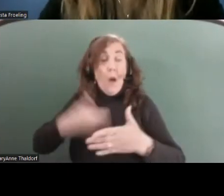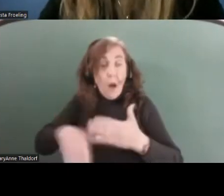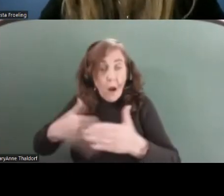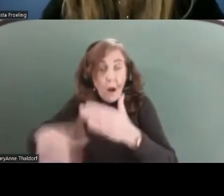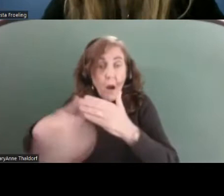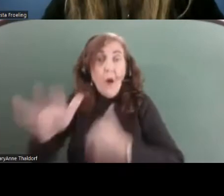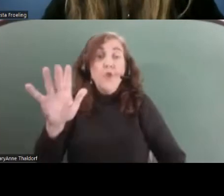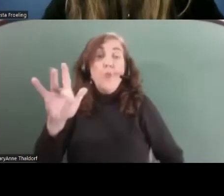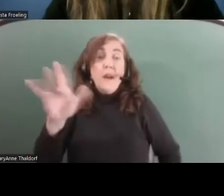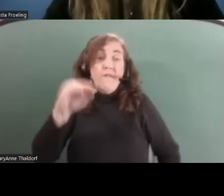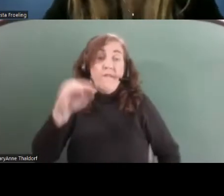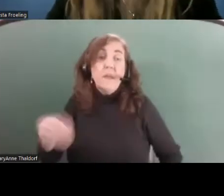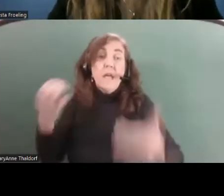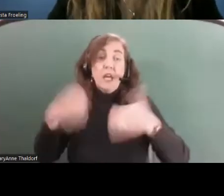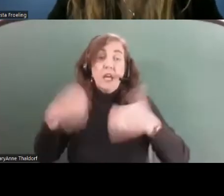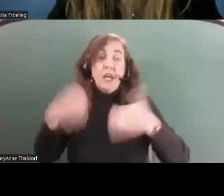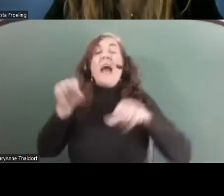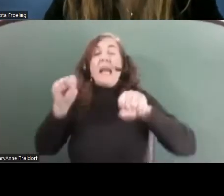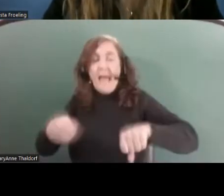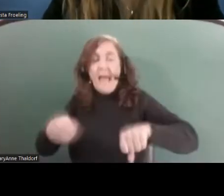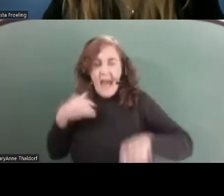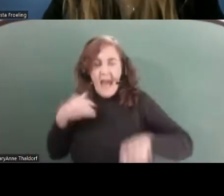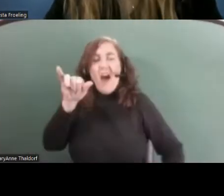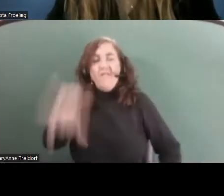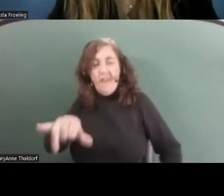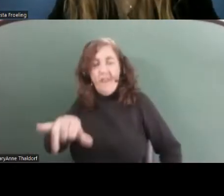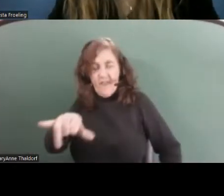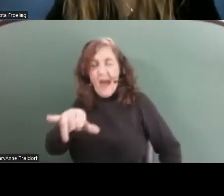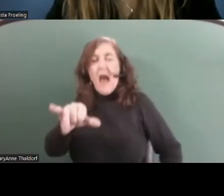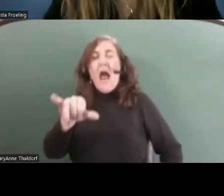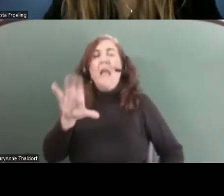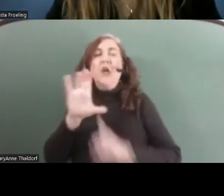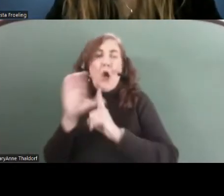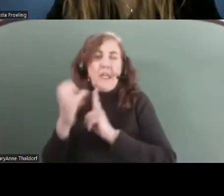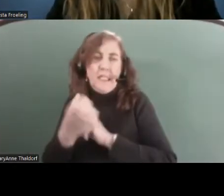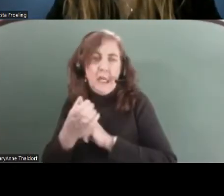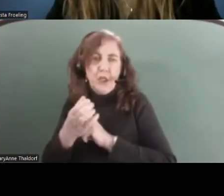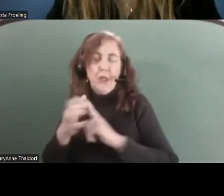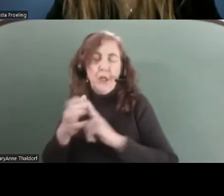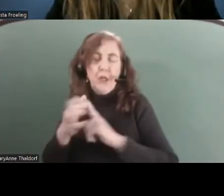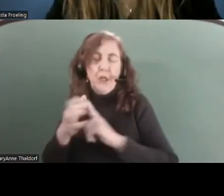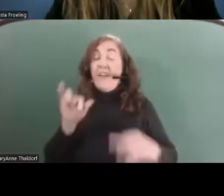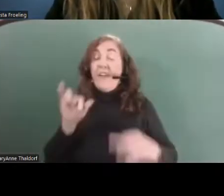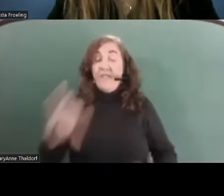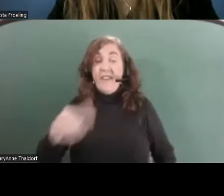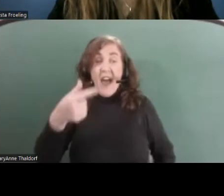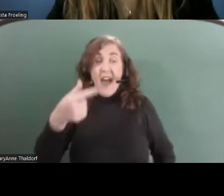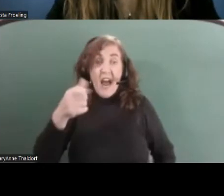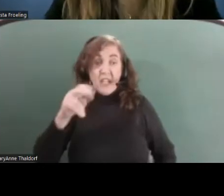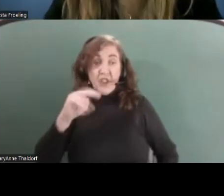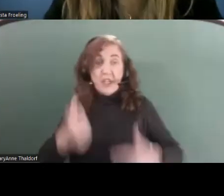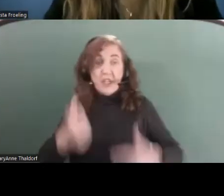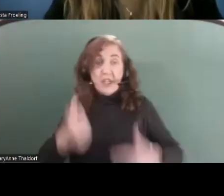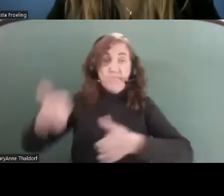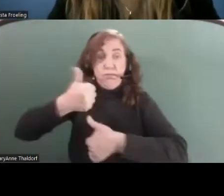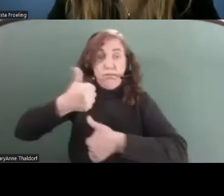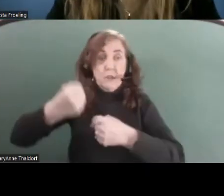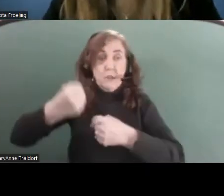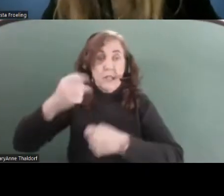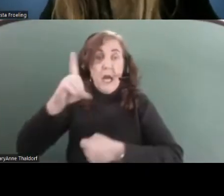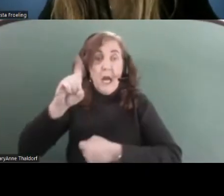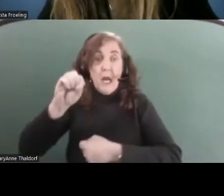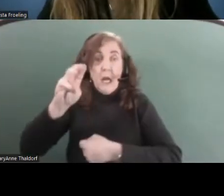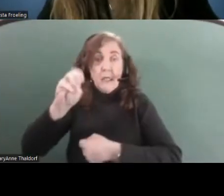have that condition. If it's dominant gene, it's a 50% chance for